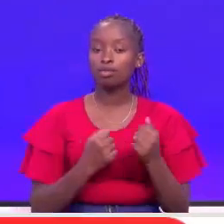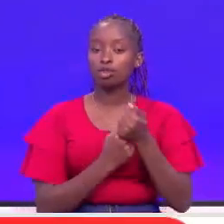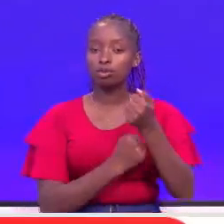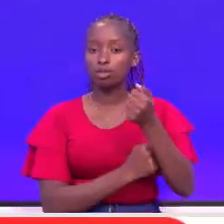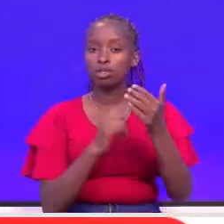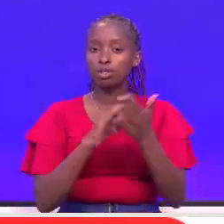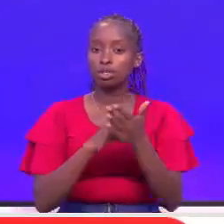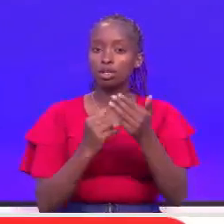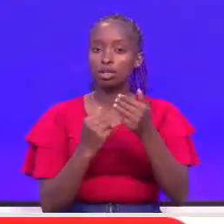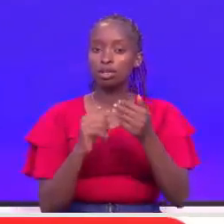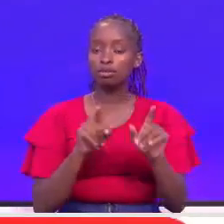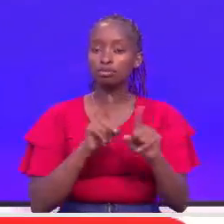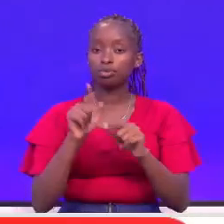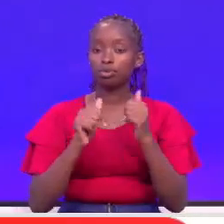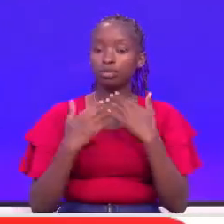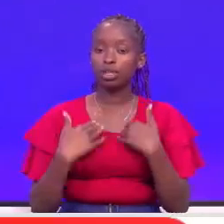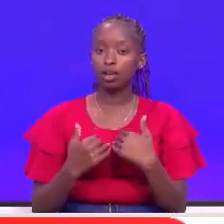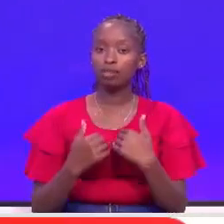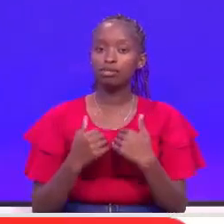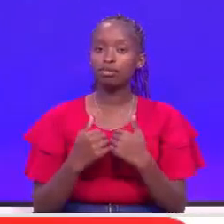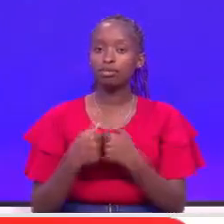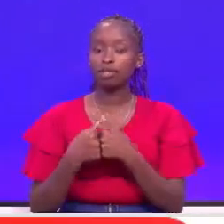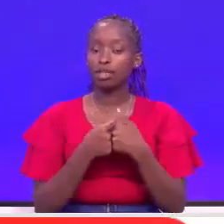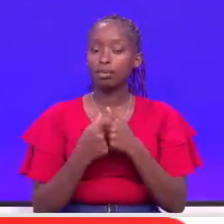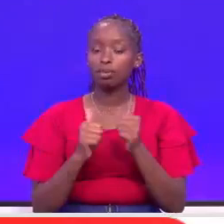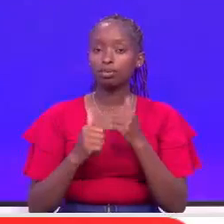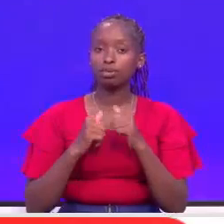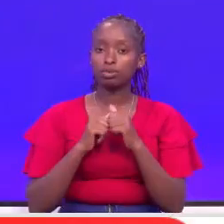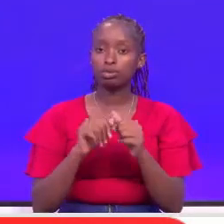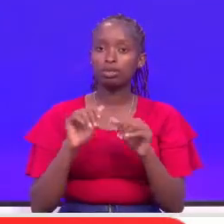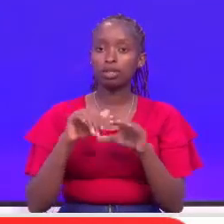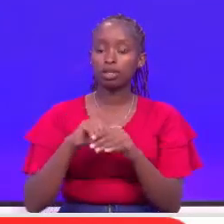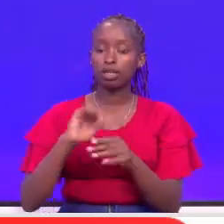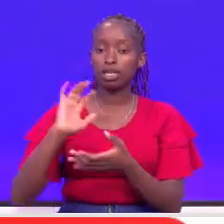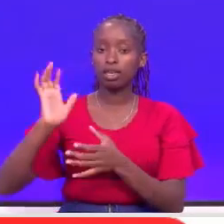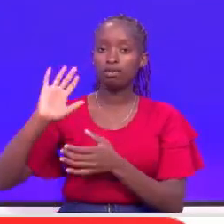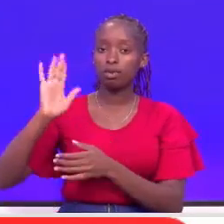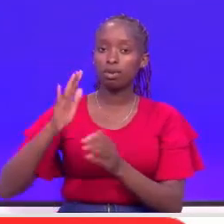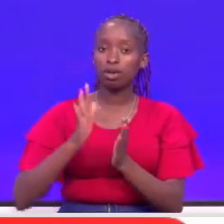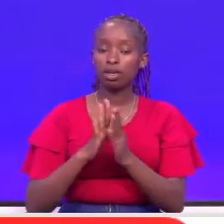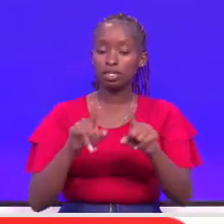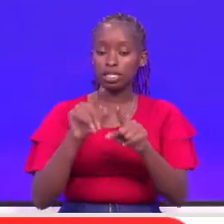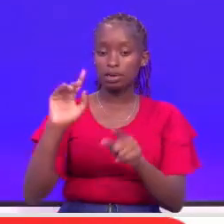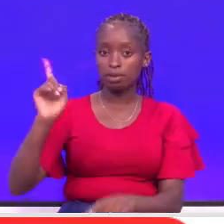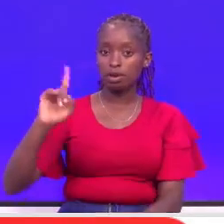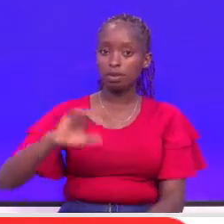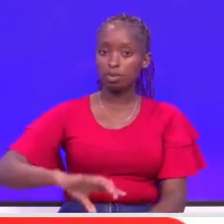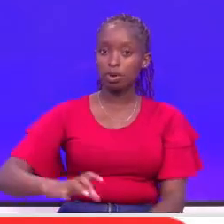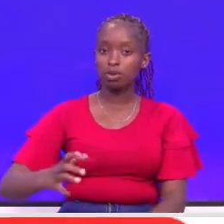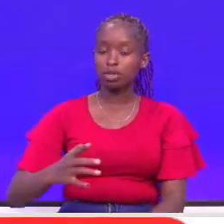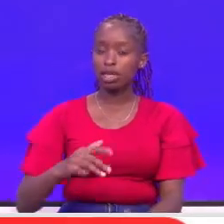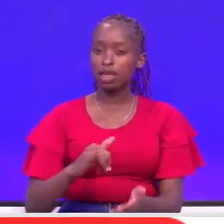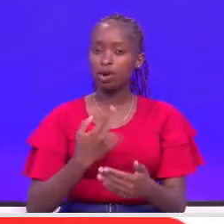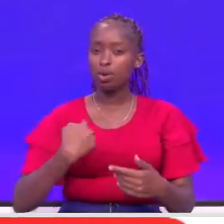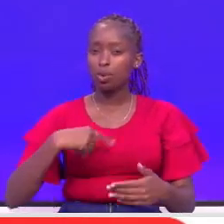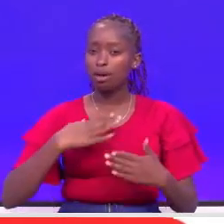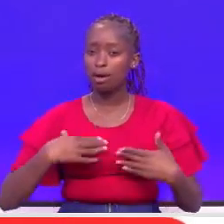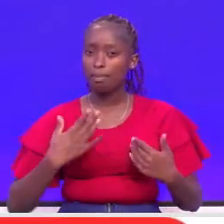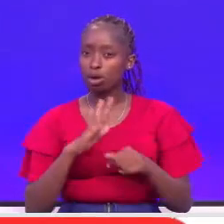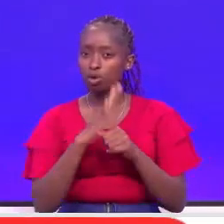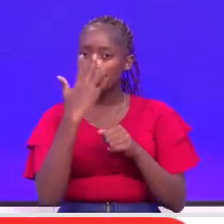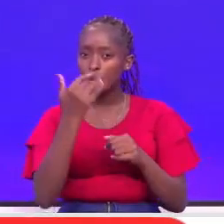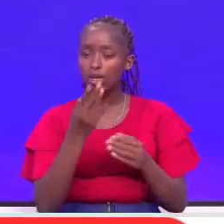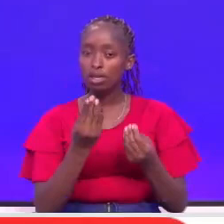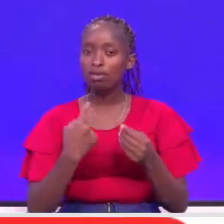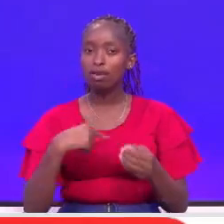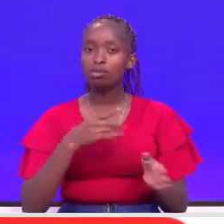will also be held in Kilifi and Nairobi counties. We are so happy because it's giving us a platform where we can choose even from the